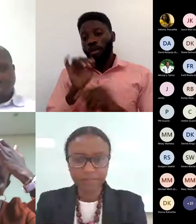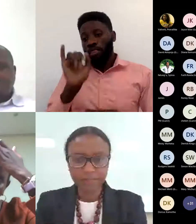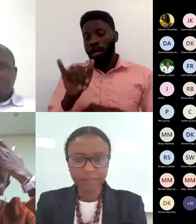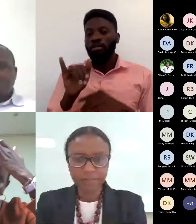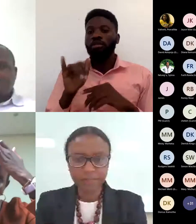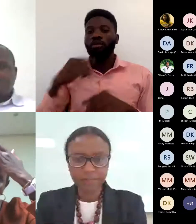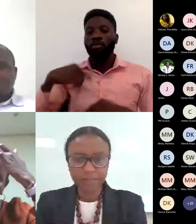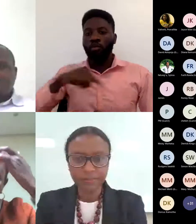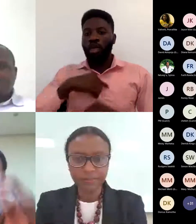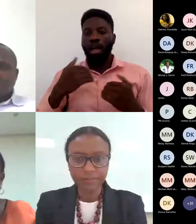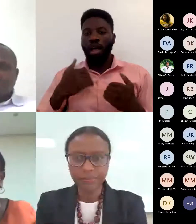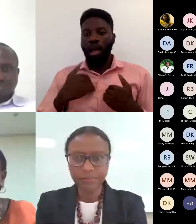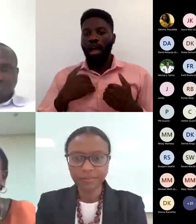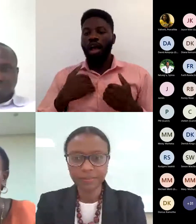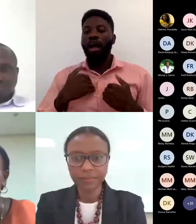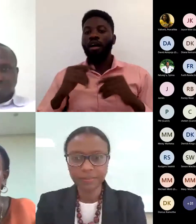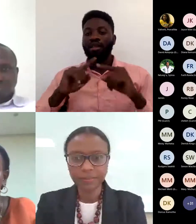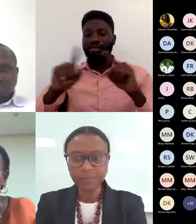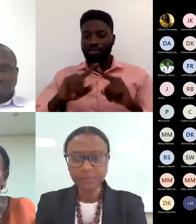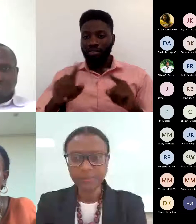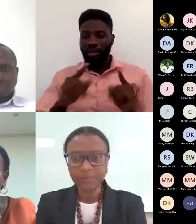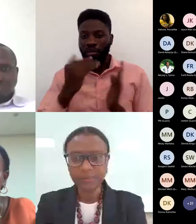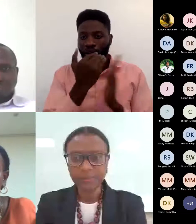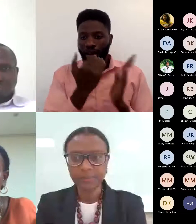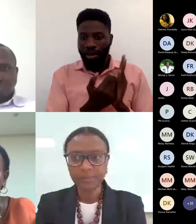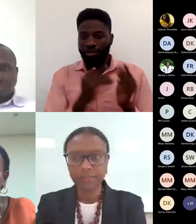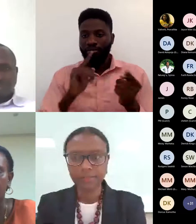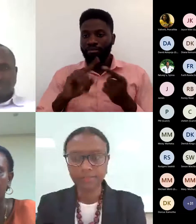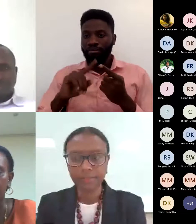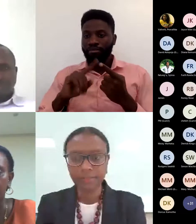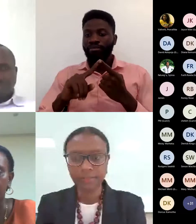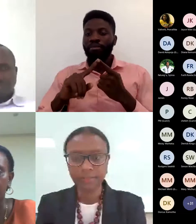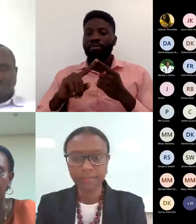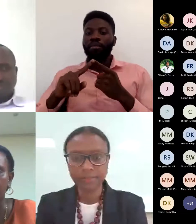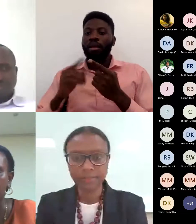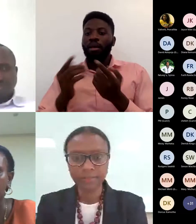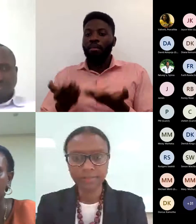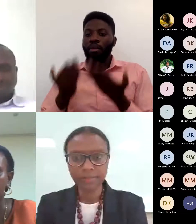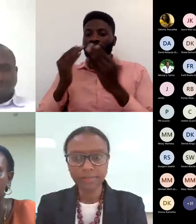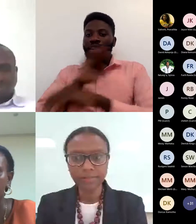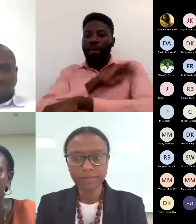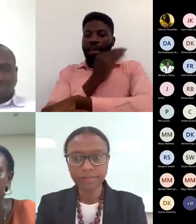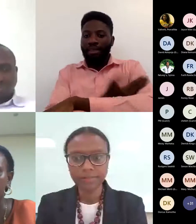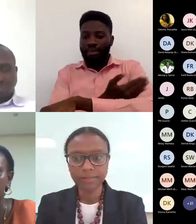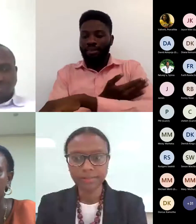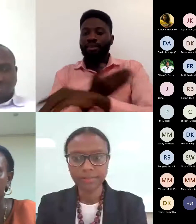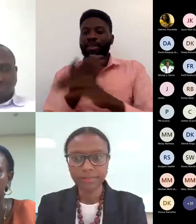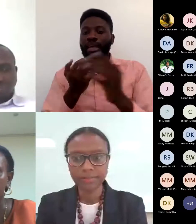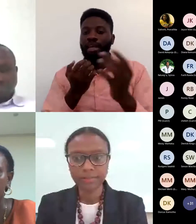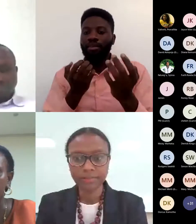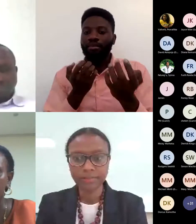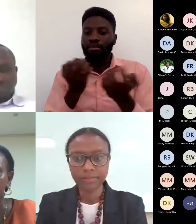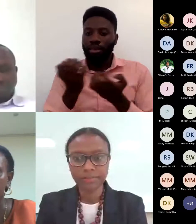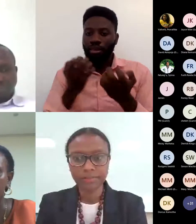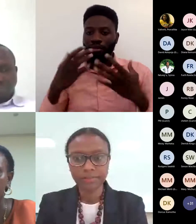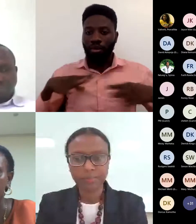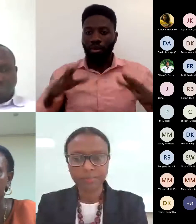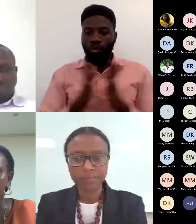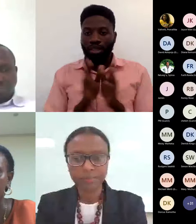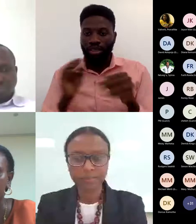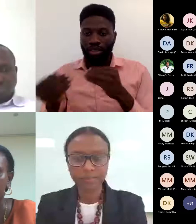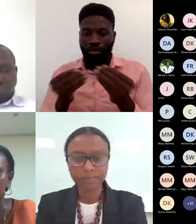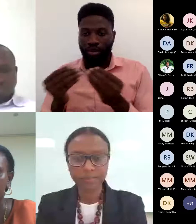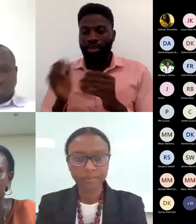programs around building capacity of entrepreneurs with disability to scale